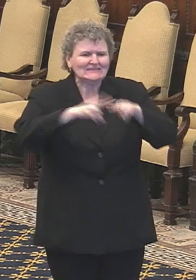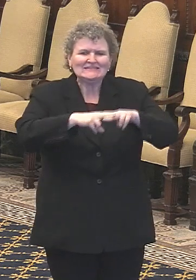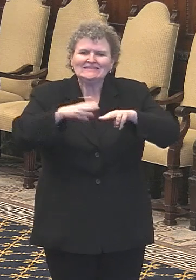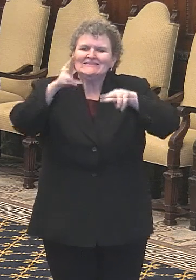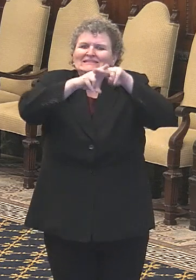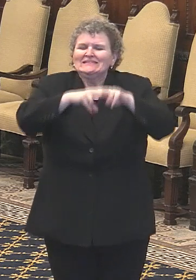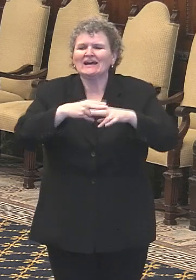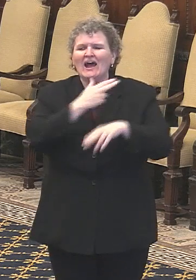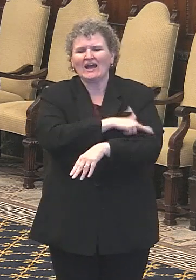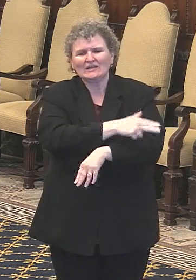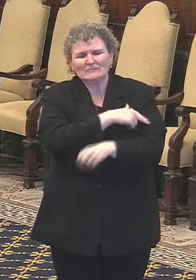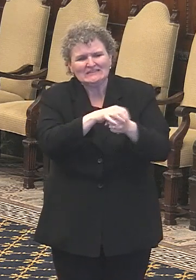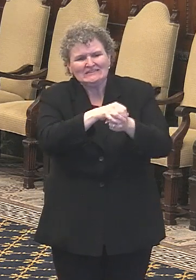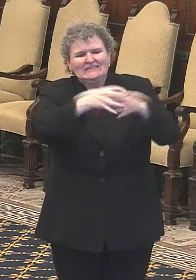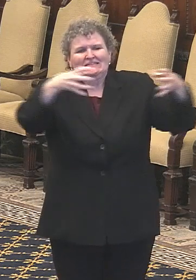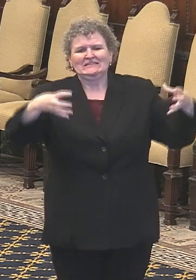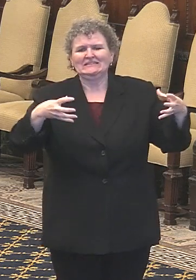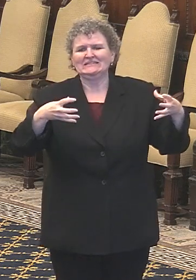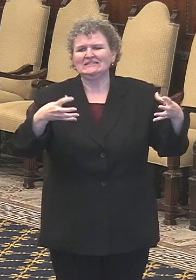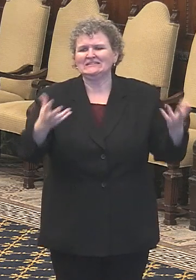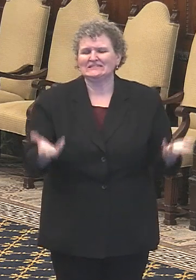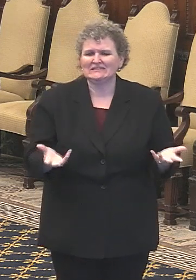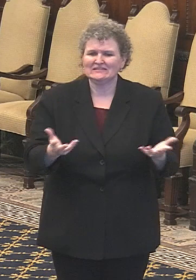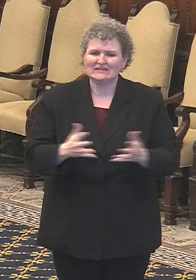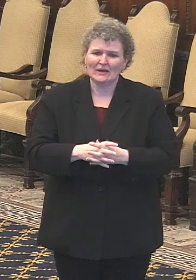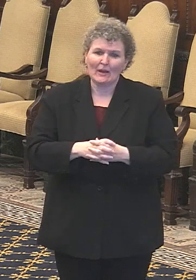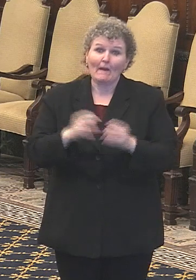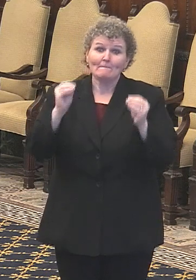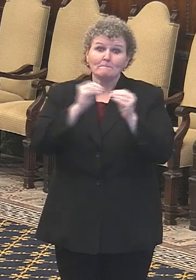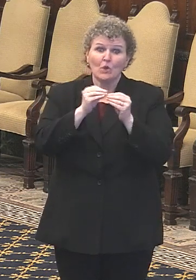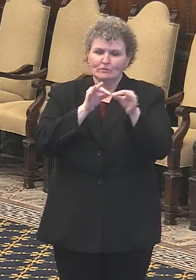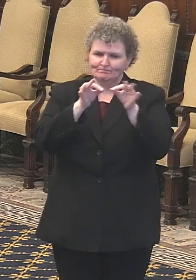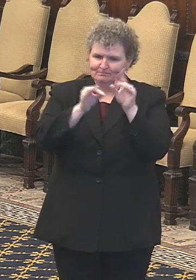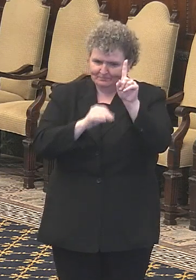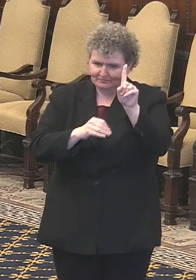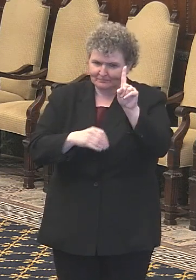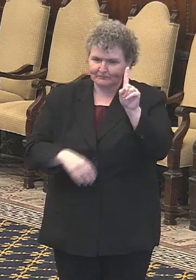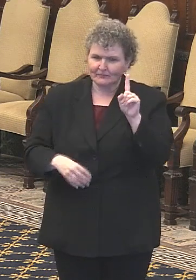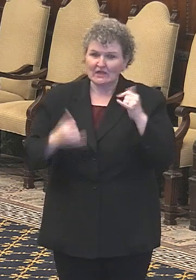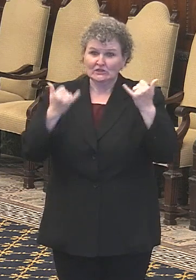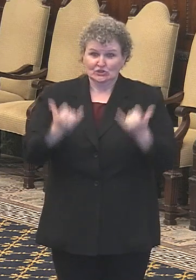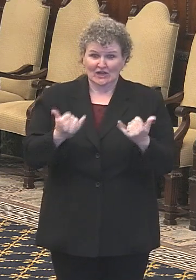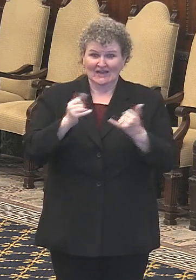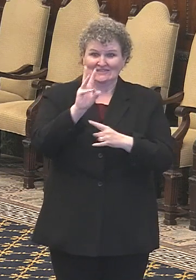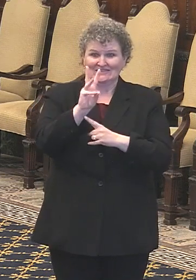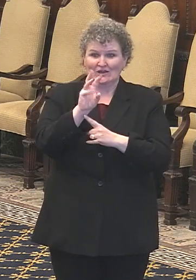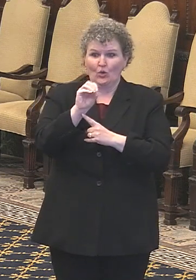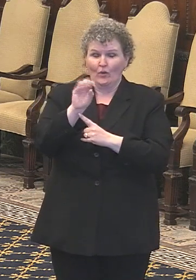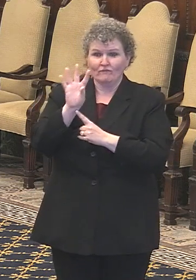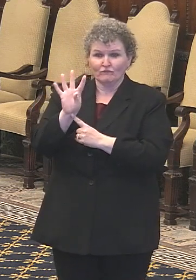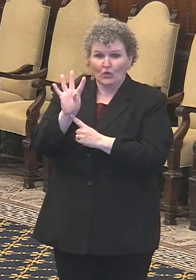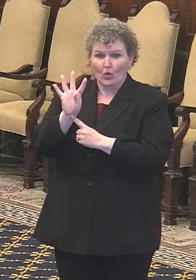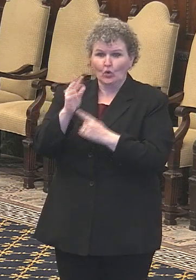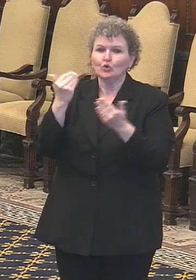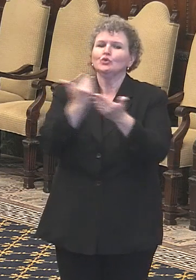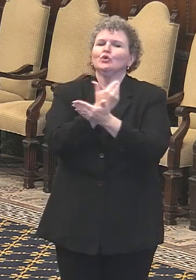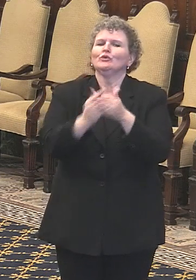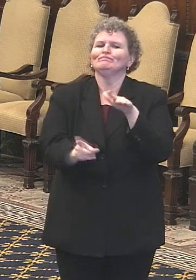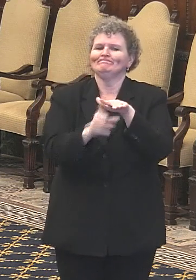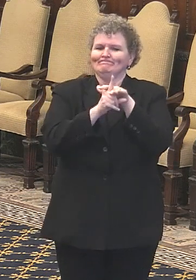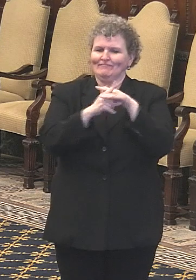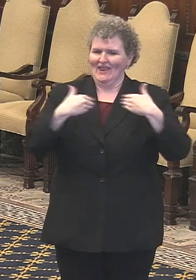or the region's hospital system. So here's more detail. Today we have 604 new cases of coronavirus